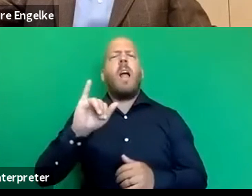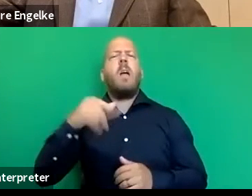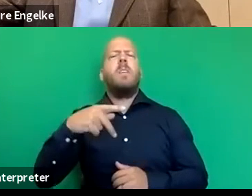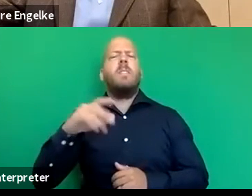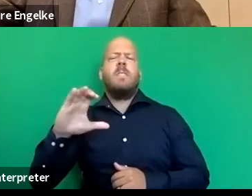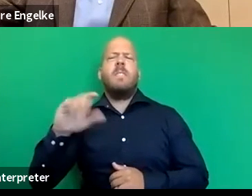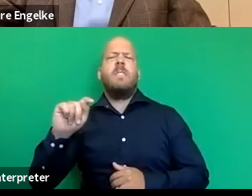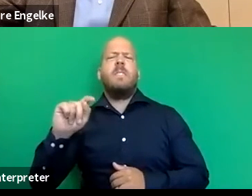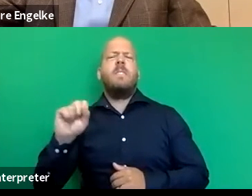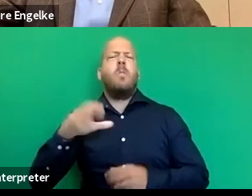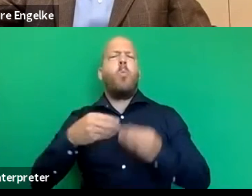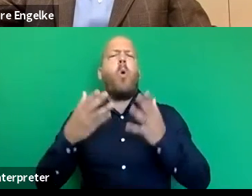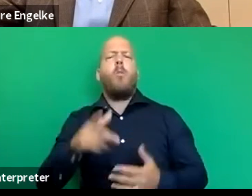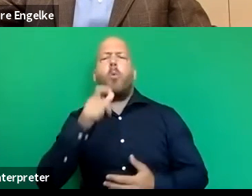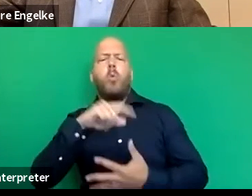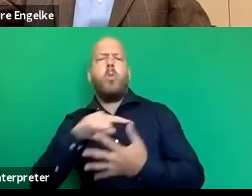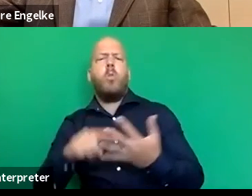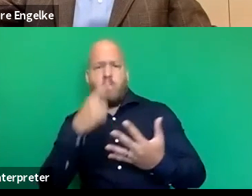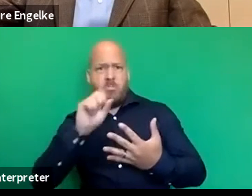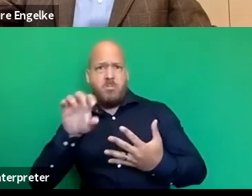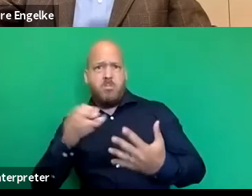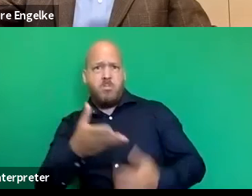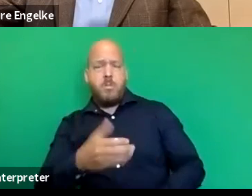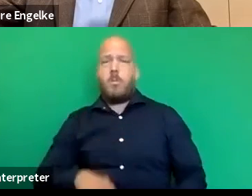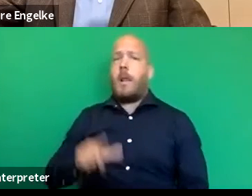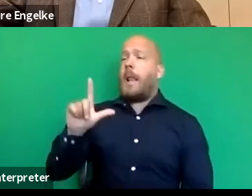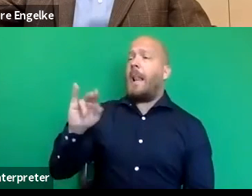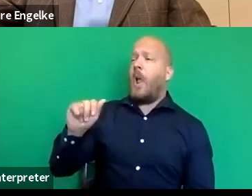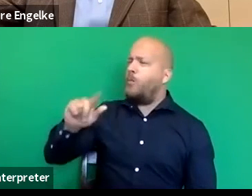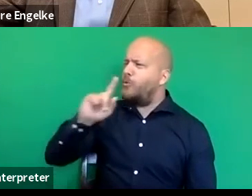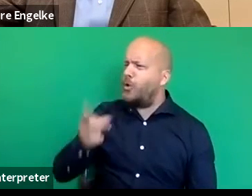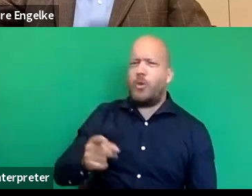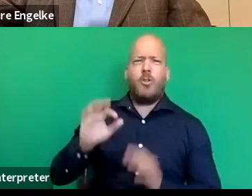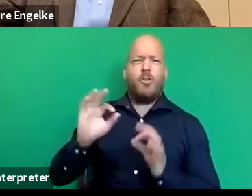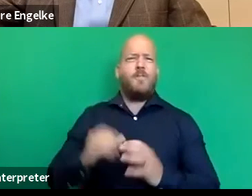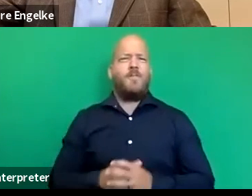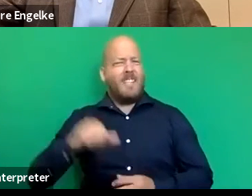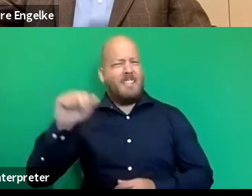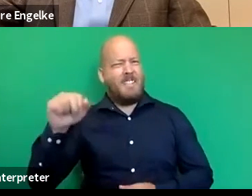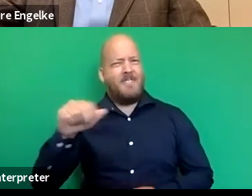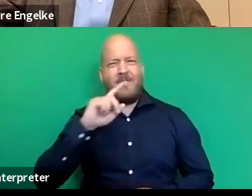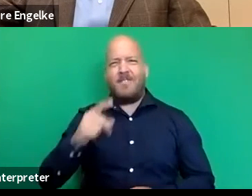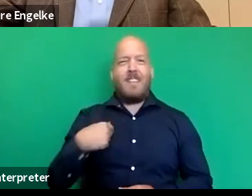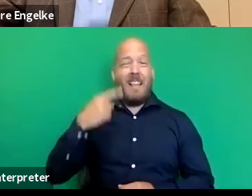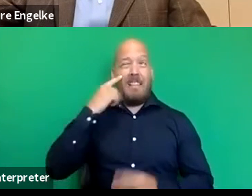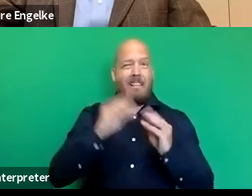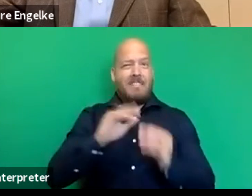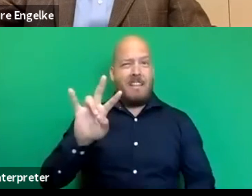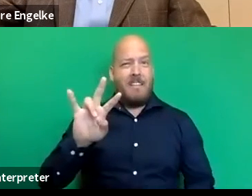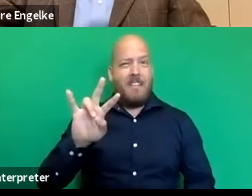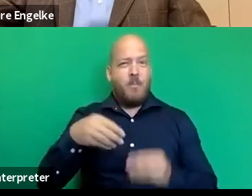Sure. So I think there are 7 providers, and I know, Erik, you mentioned that you're